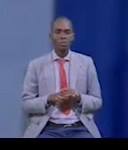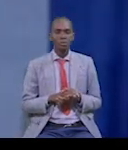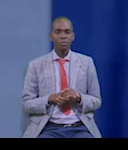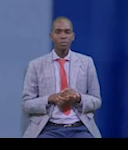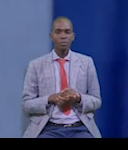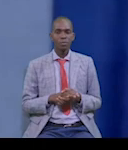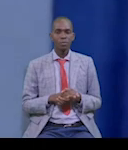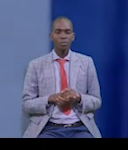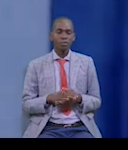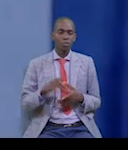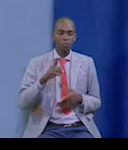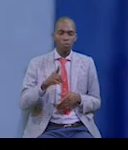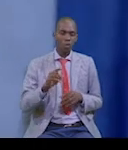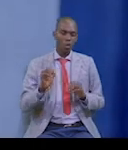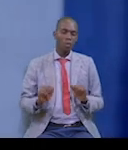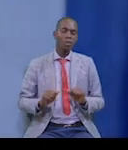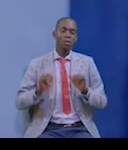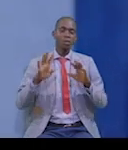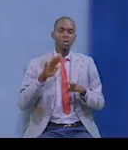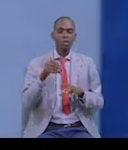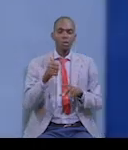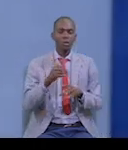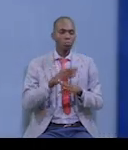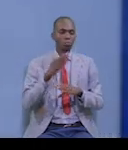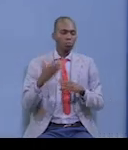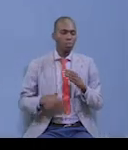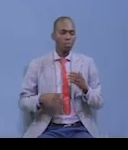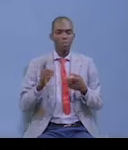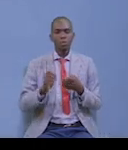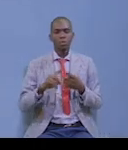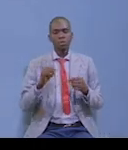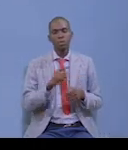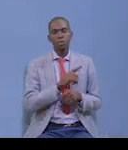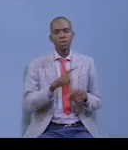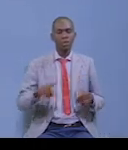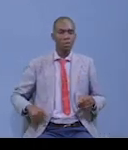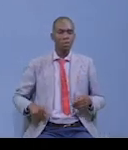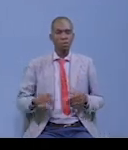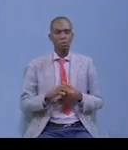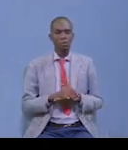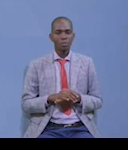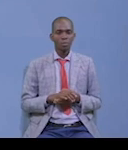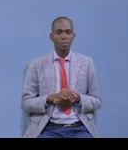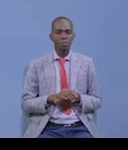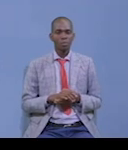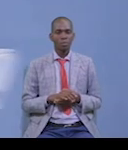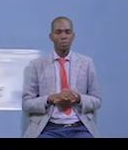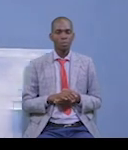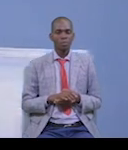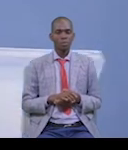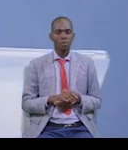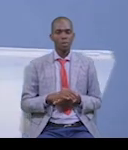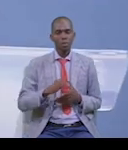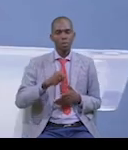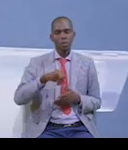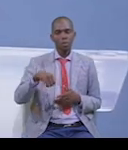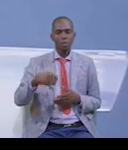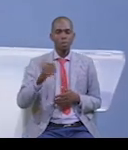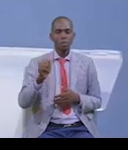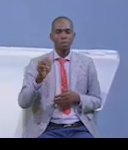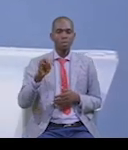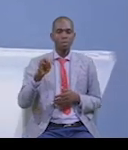You give yourself completely unto the Lord, mimmunu meeru prabhuku sampurthiga samarpinchukoni unnaru. James chapter